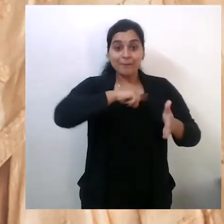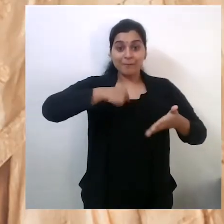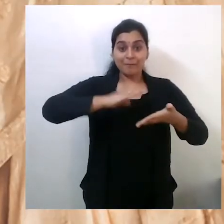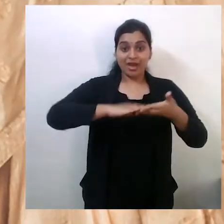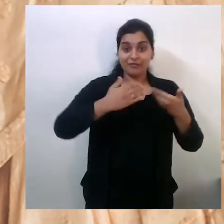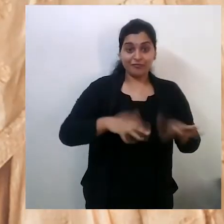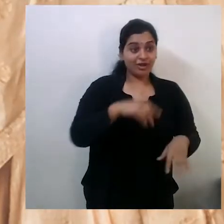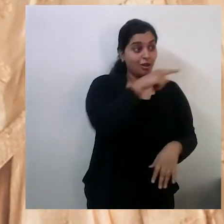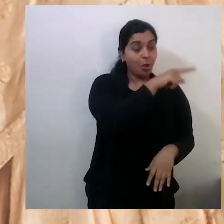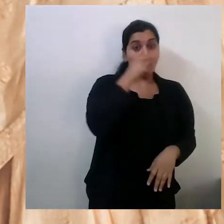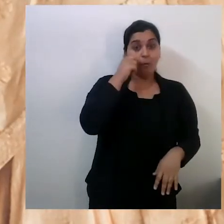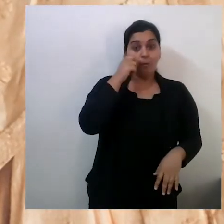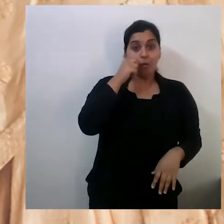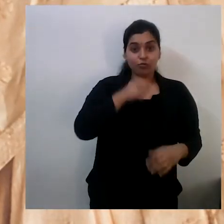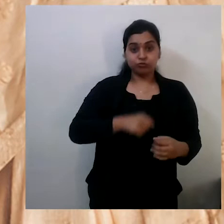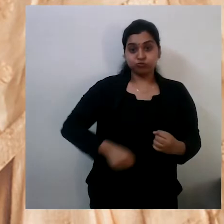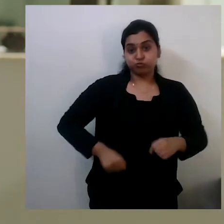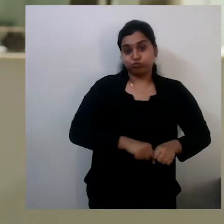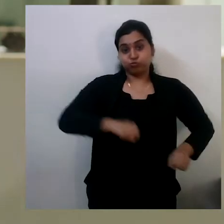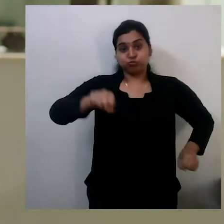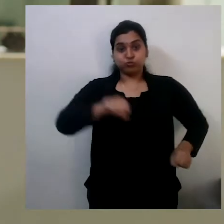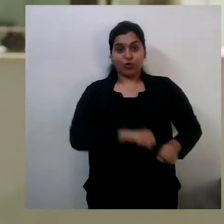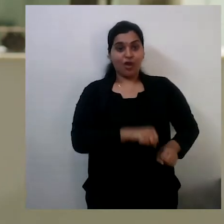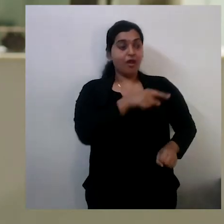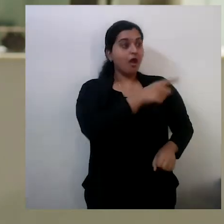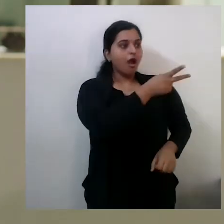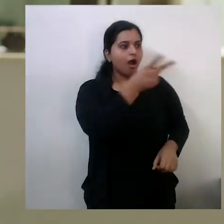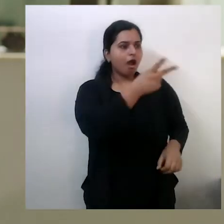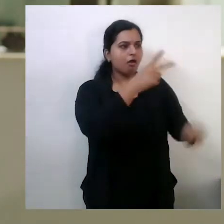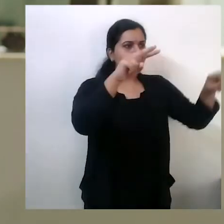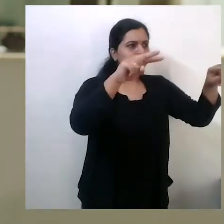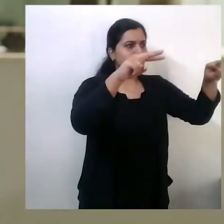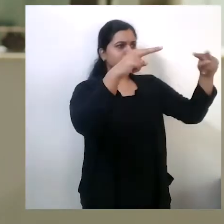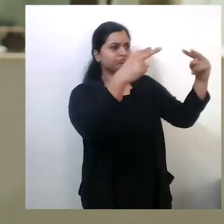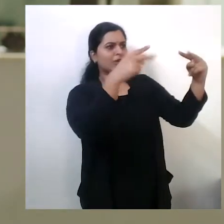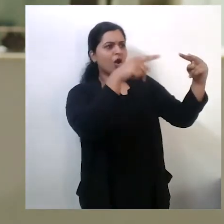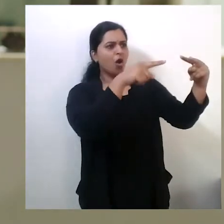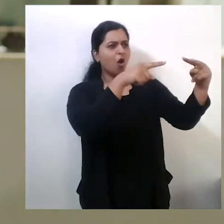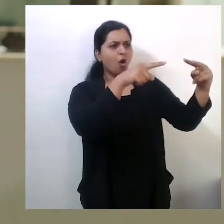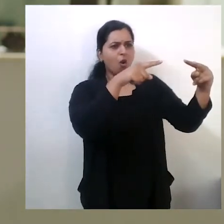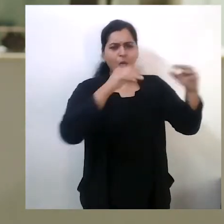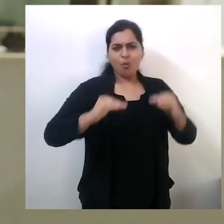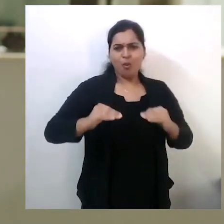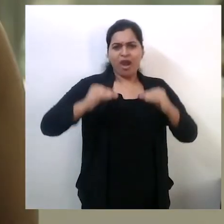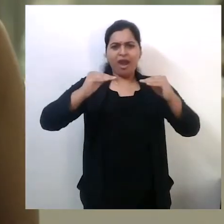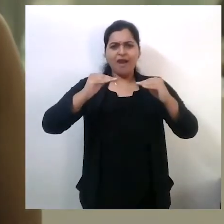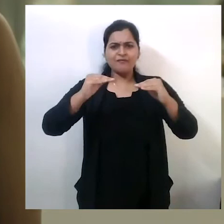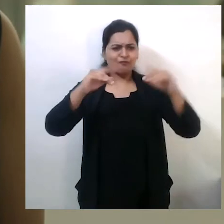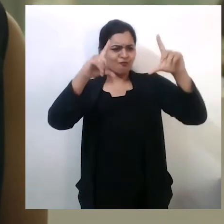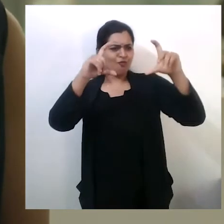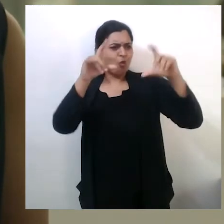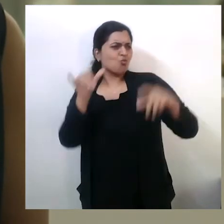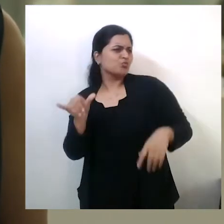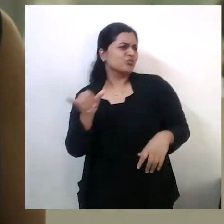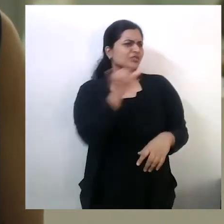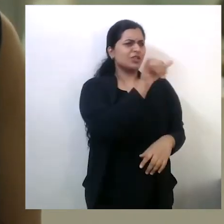while the man holds the swords. They slightly look towards each other, almost like a high-definition photograph. Shola pith